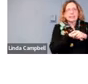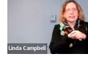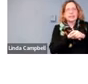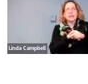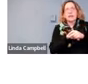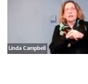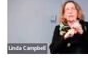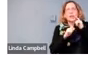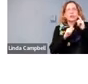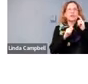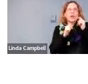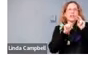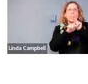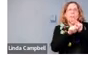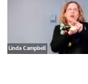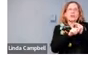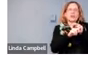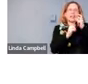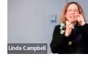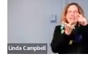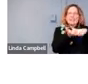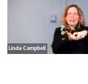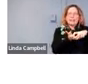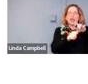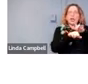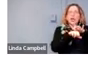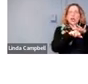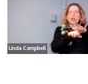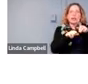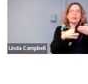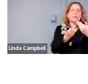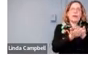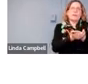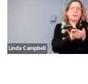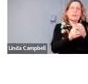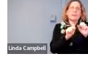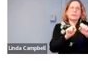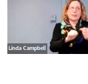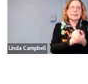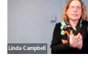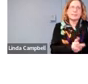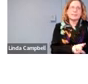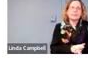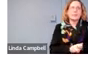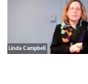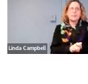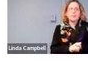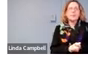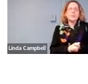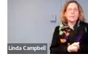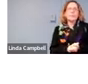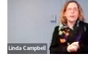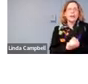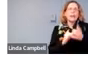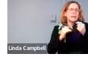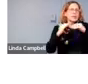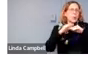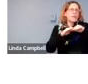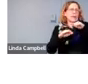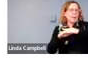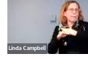And then biosurveillance as well is when you're monitoring and detecting early the arrival of these